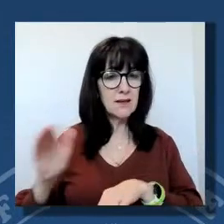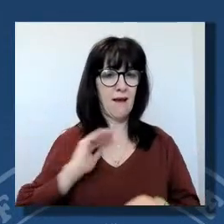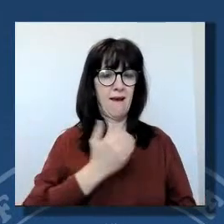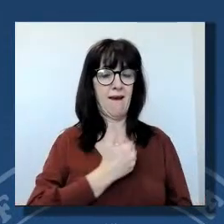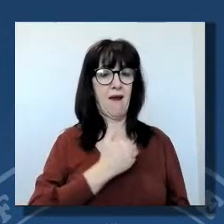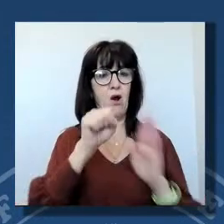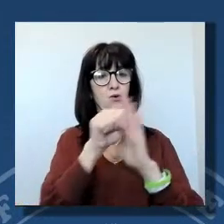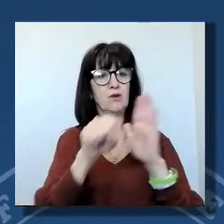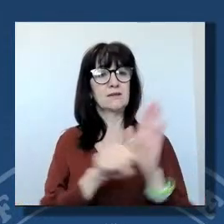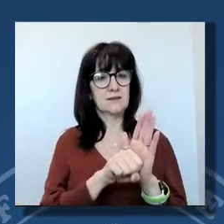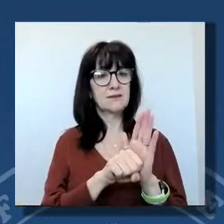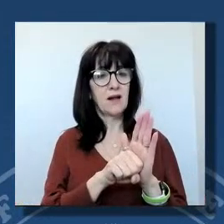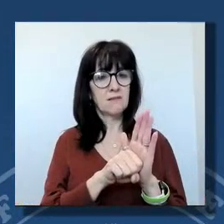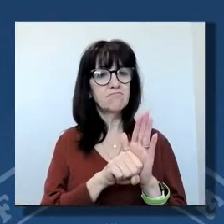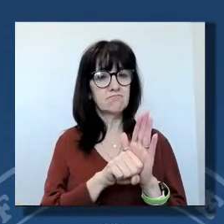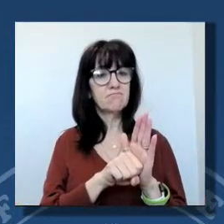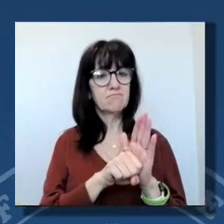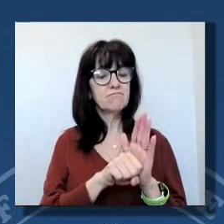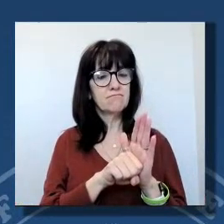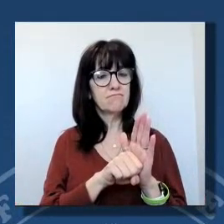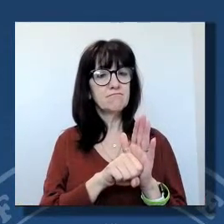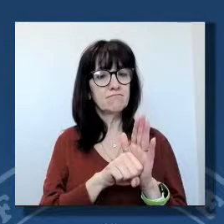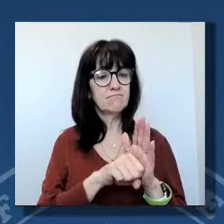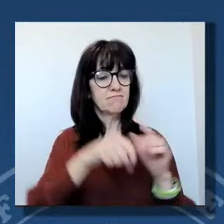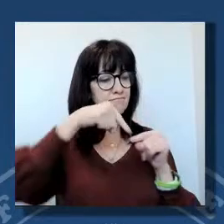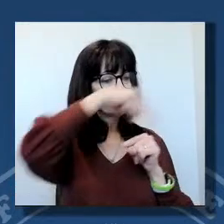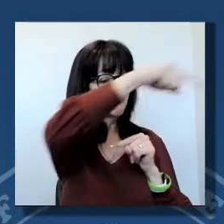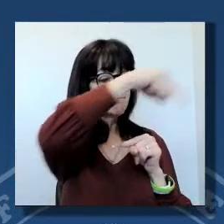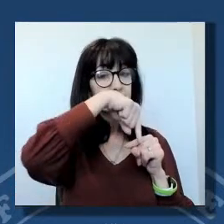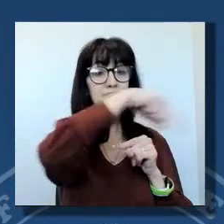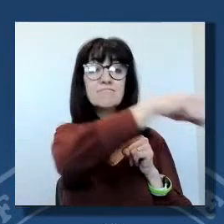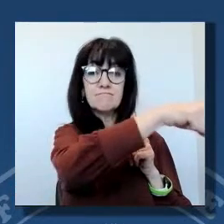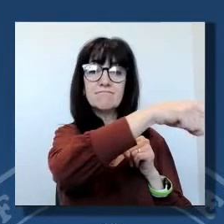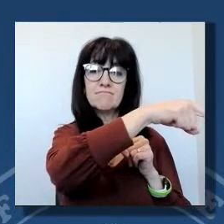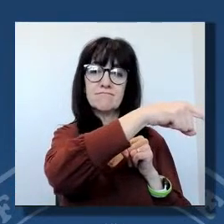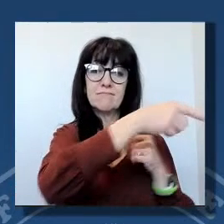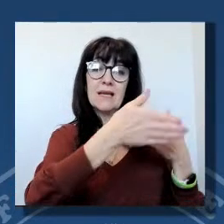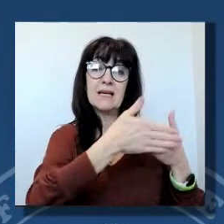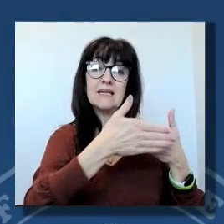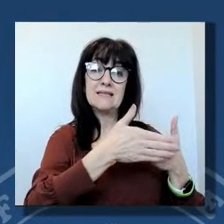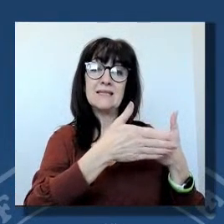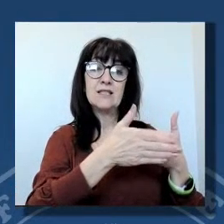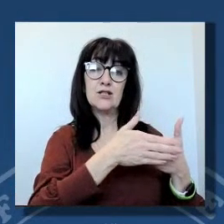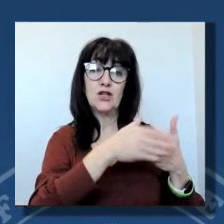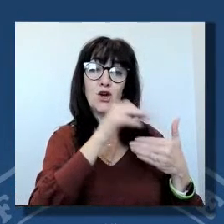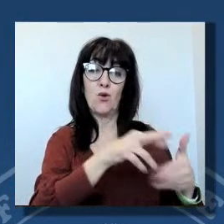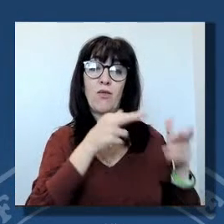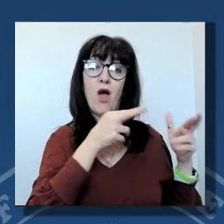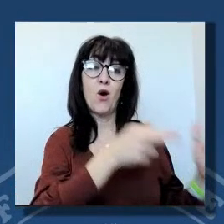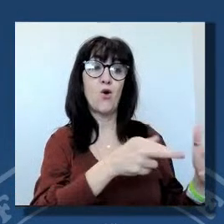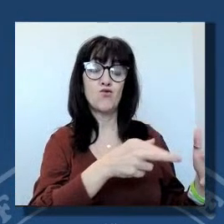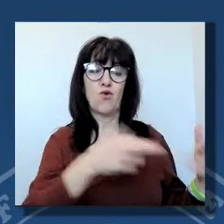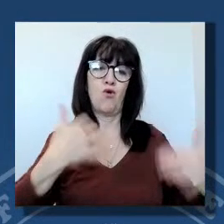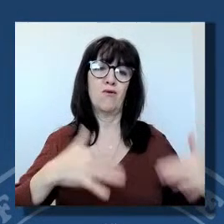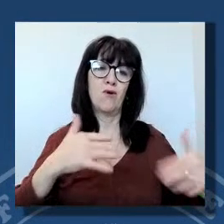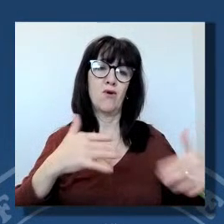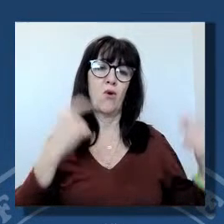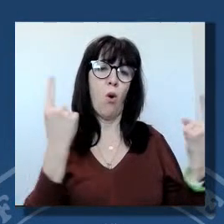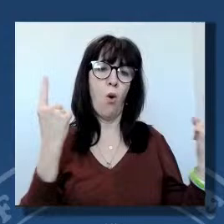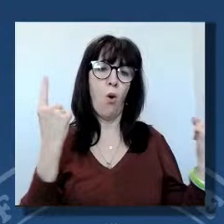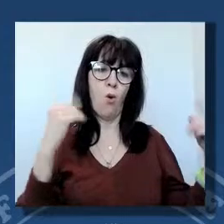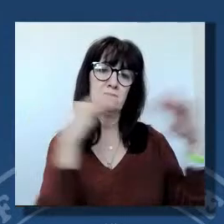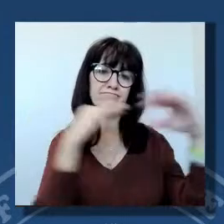way from one of the most heavily traveled roads in our state. And the state has